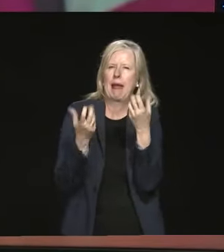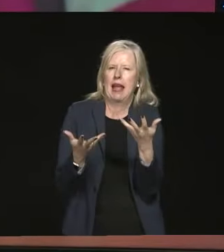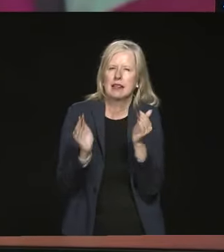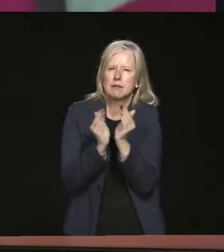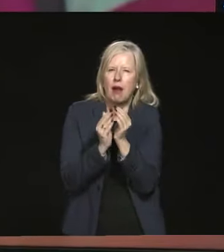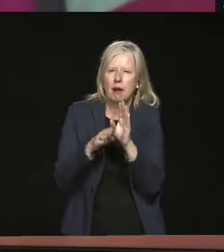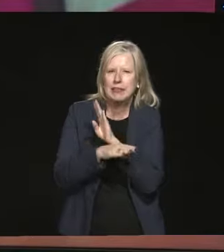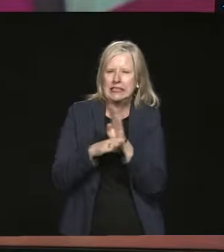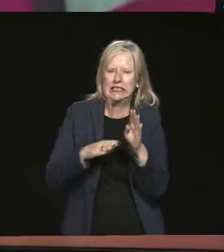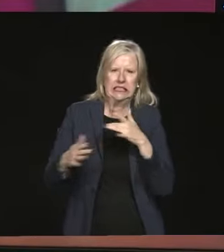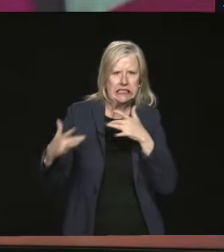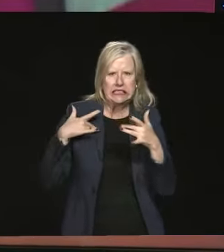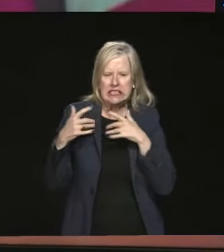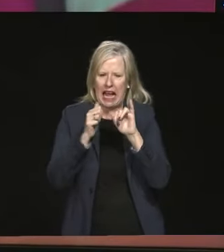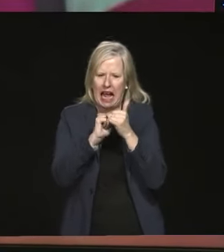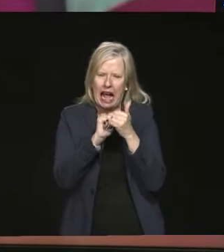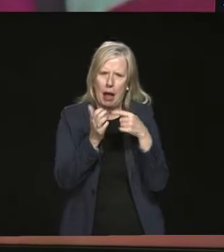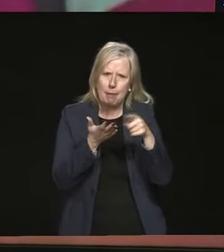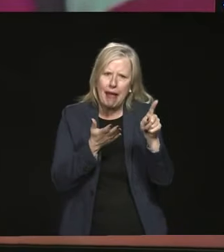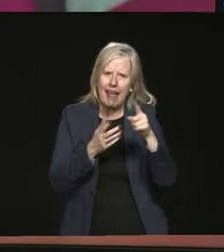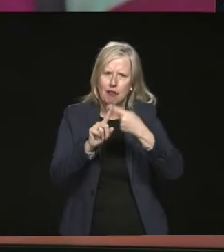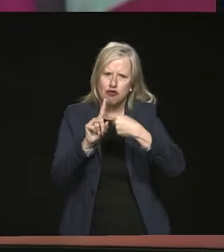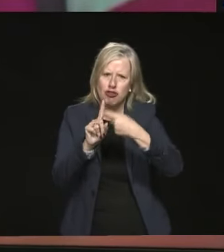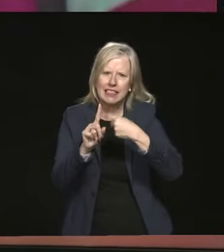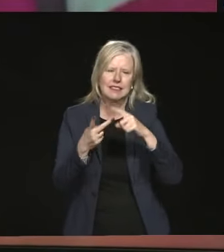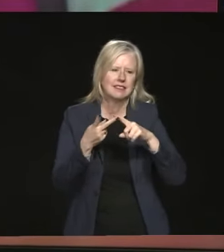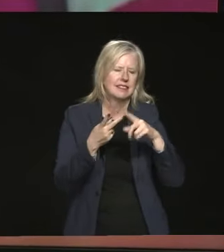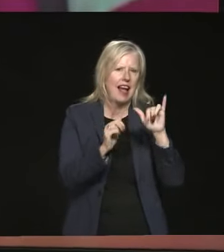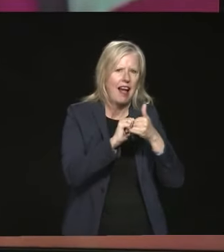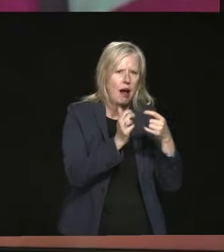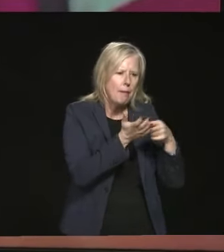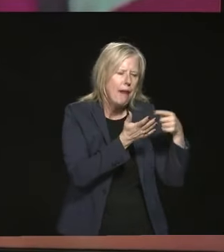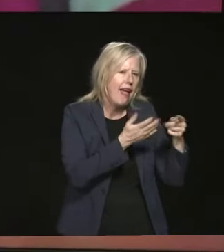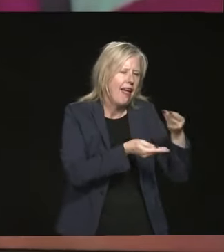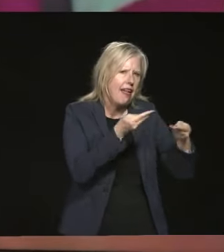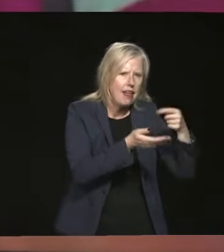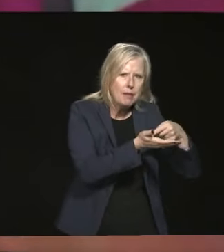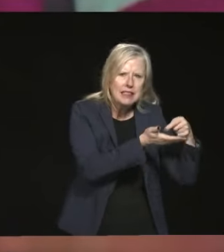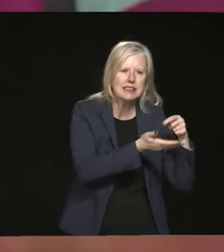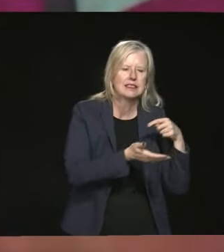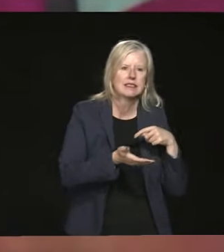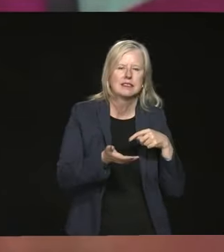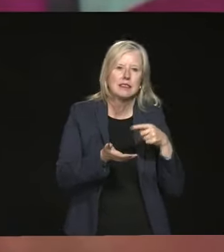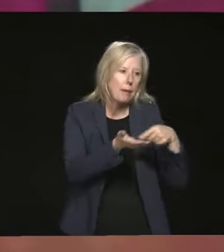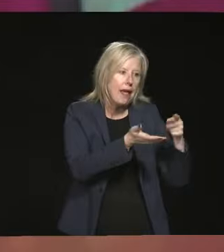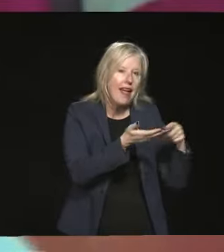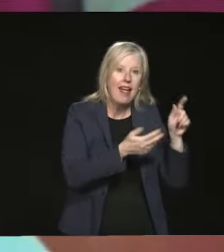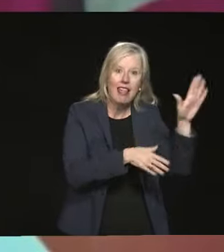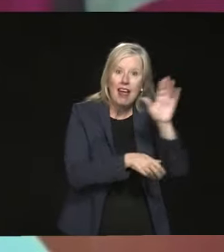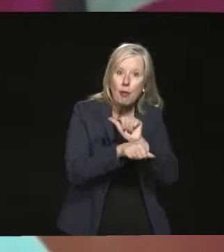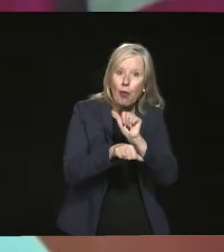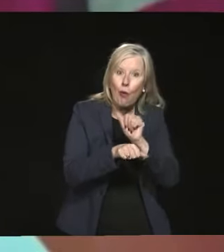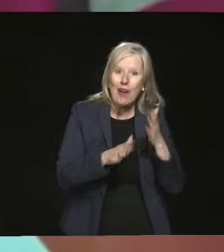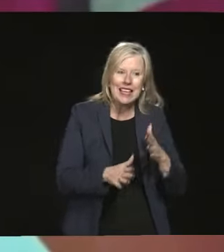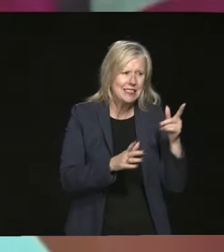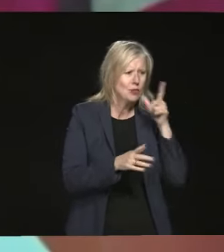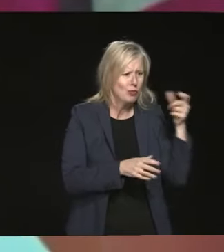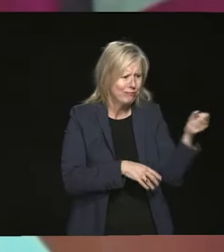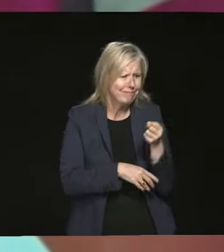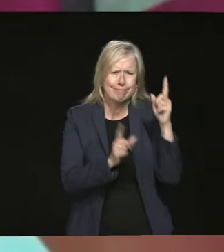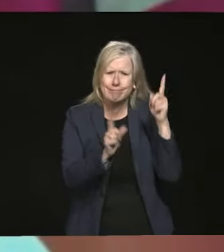about paying their suppliers, and paying their employees, people who've worked side by side with them for years. Last